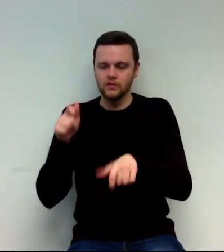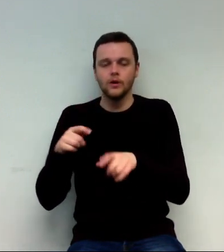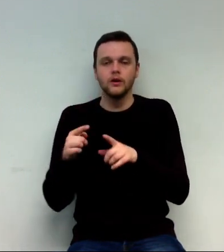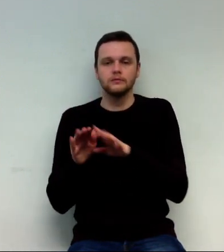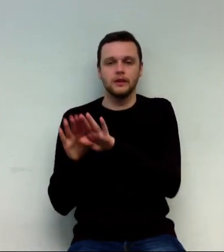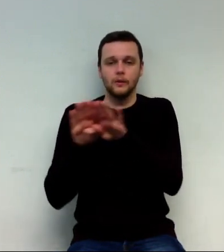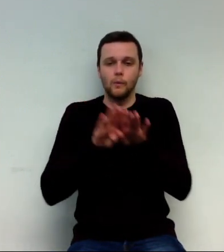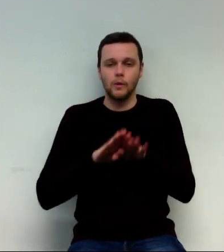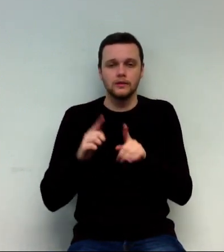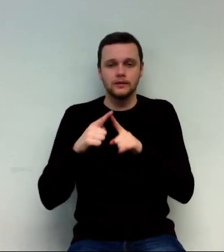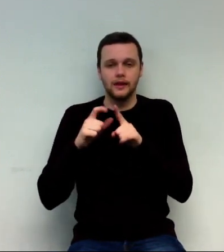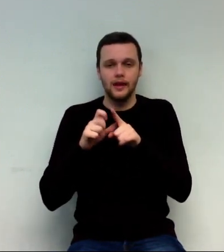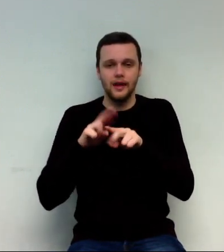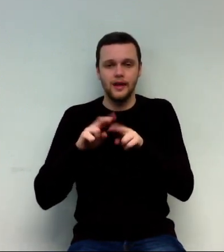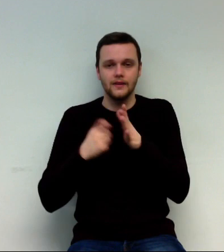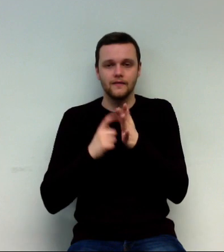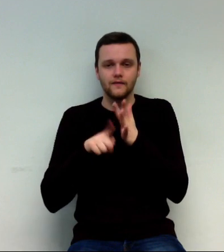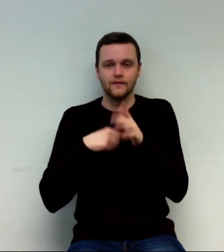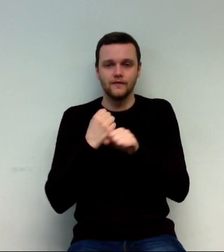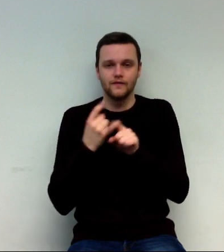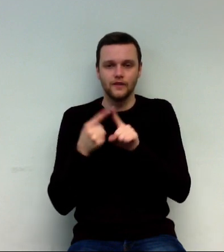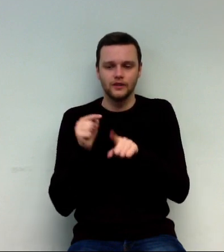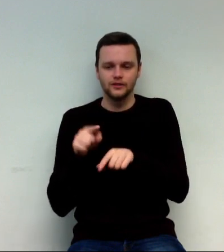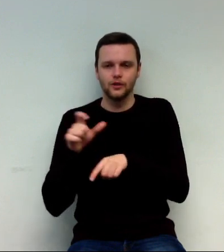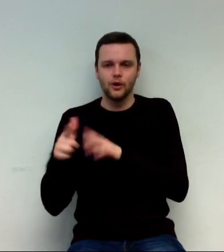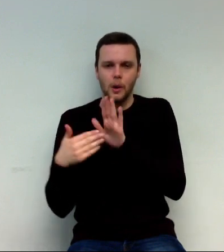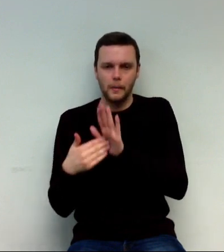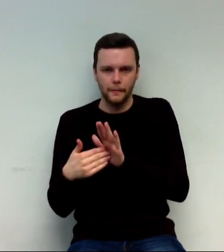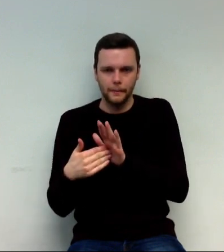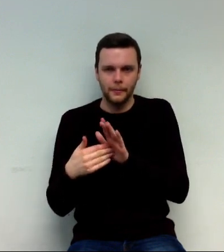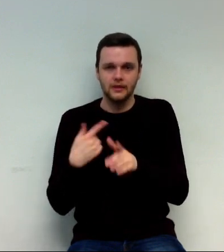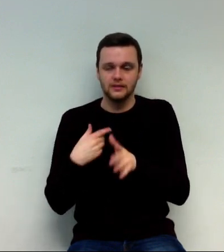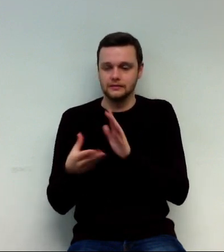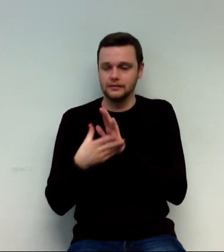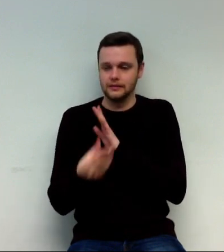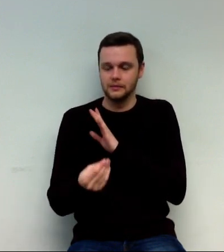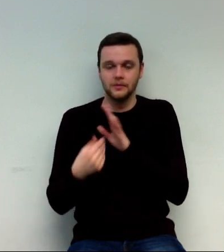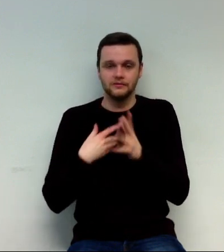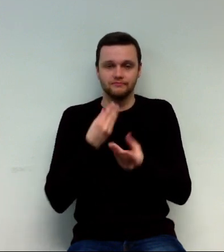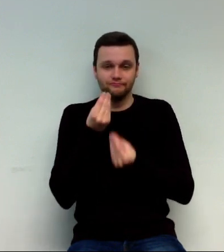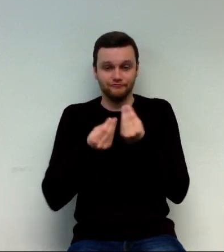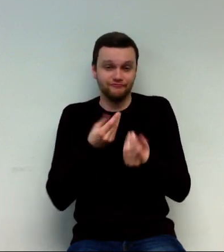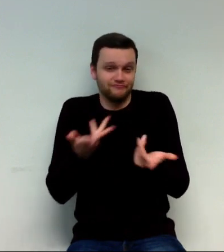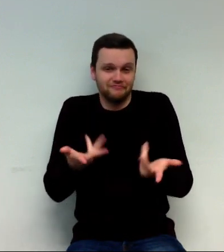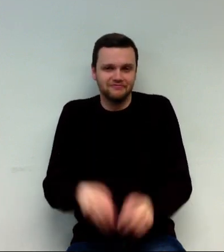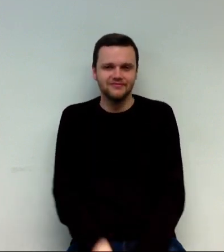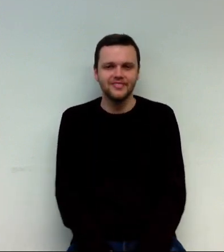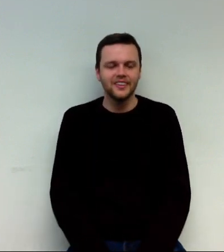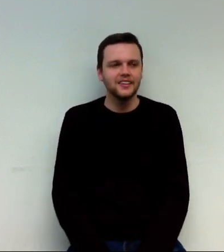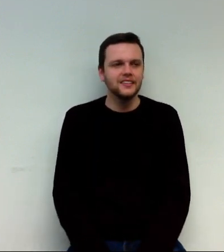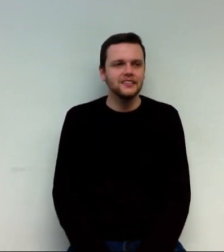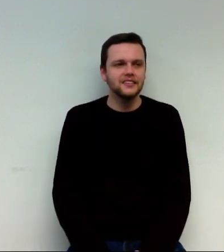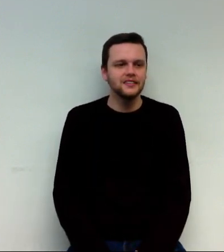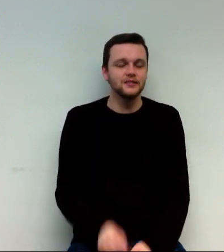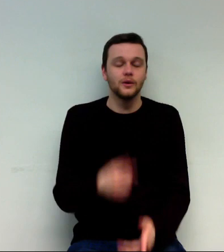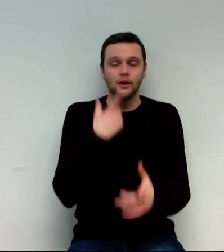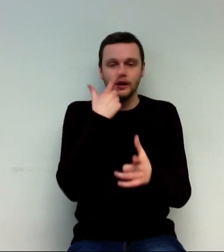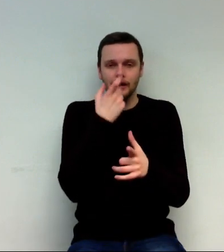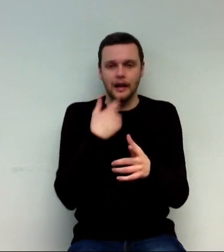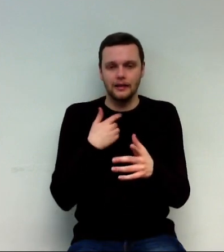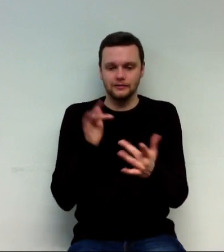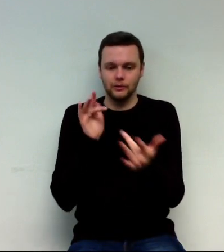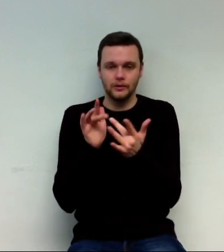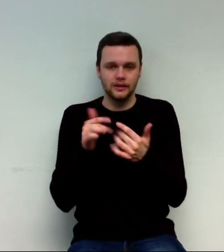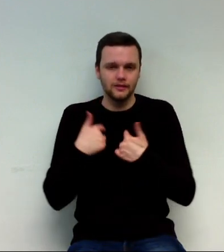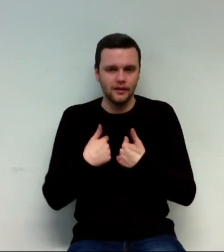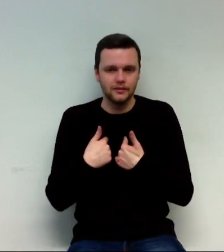equalities@edfringe.com. Lindsay's given me the thumbs up, so I've got that right. And that was just an example of audio description. It was seamless. So you can get in touch